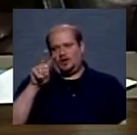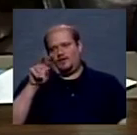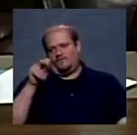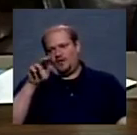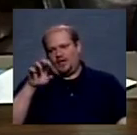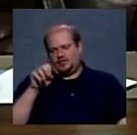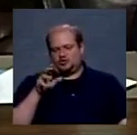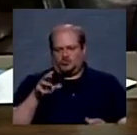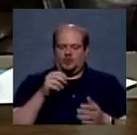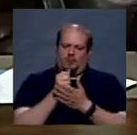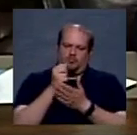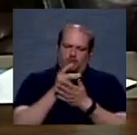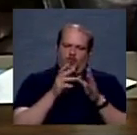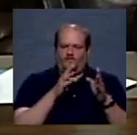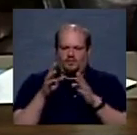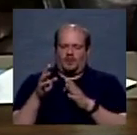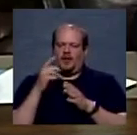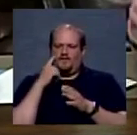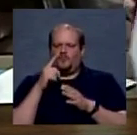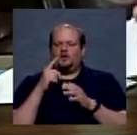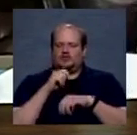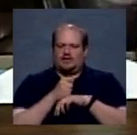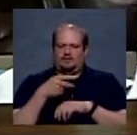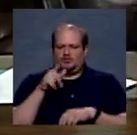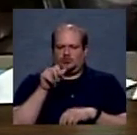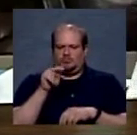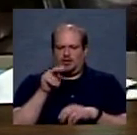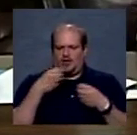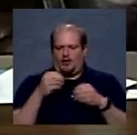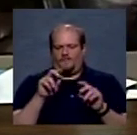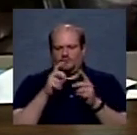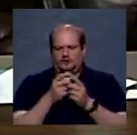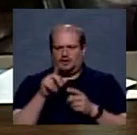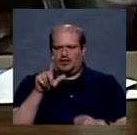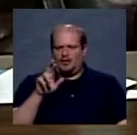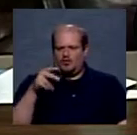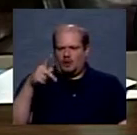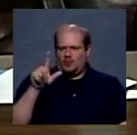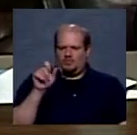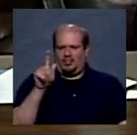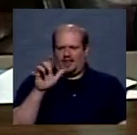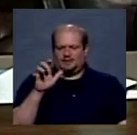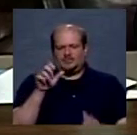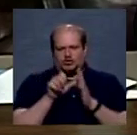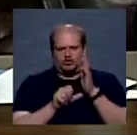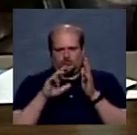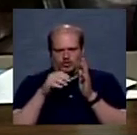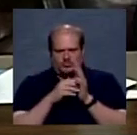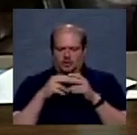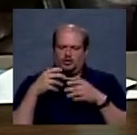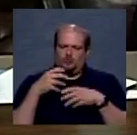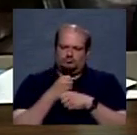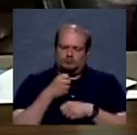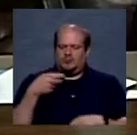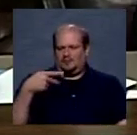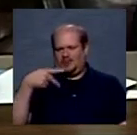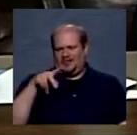An ordinance to approve a planned zoning development establish a planned office district titled Little Rock Plastic Surgery Center, revised short form PDO, located